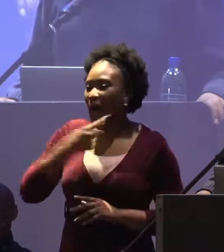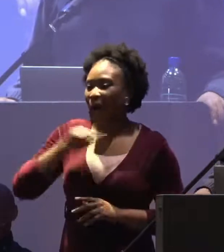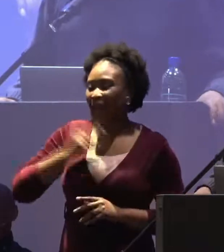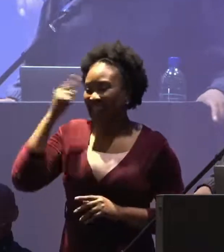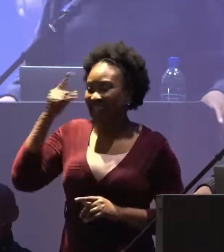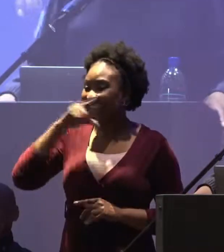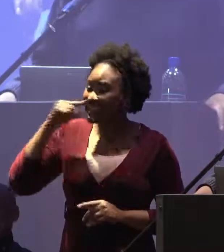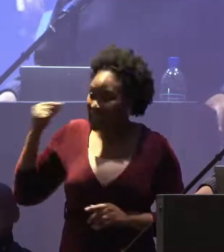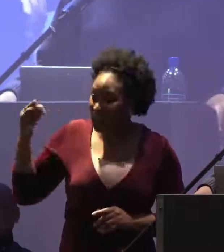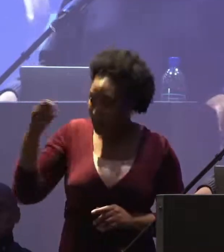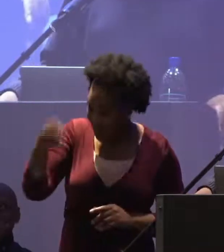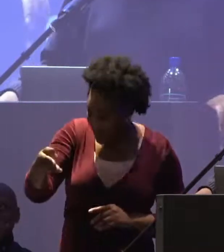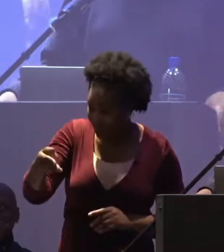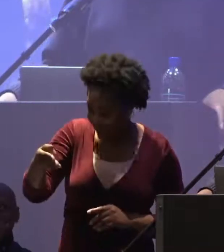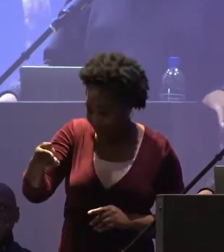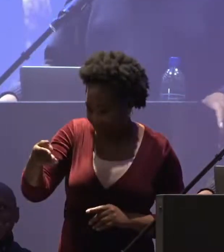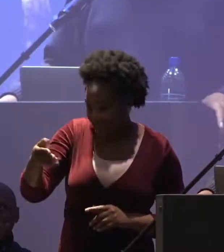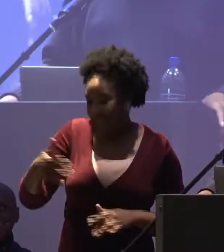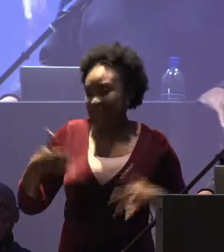Now,